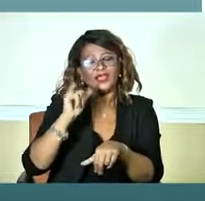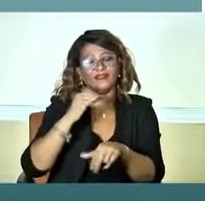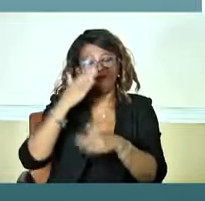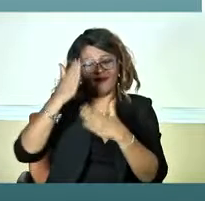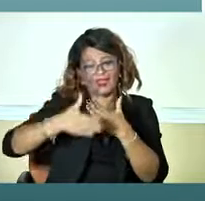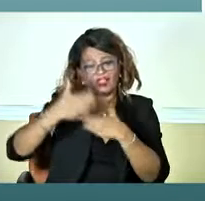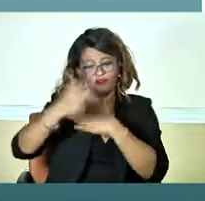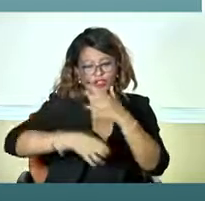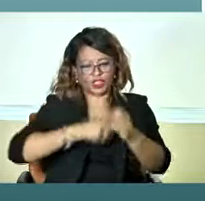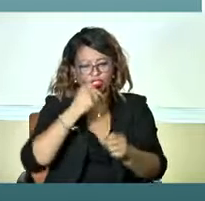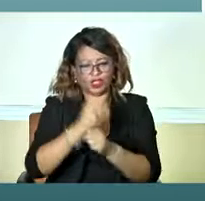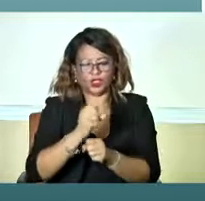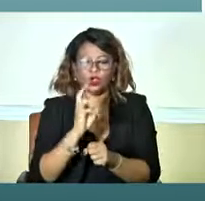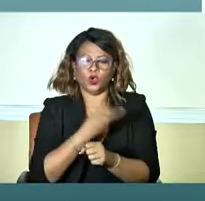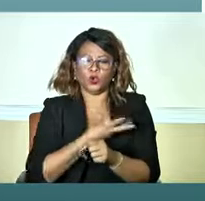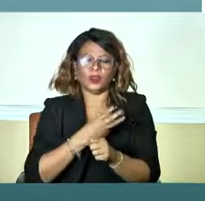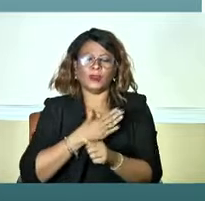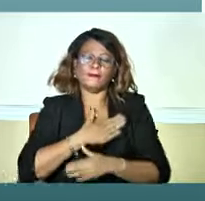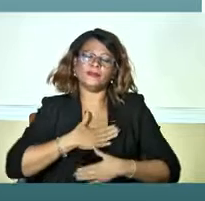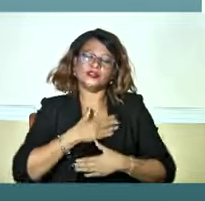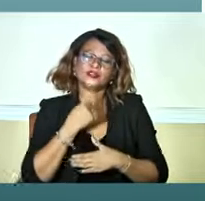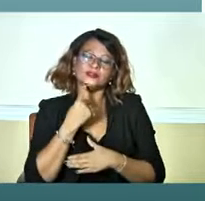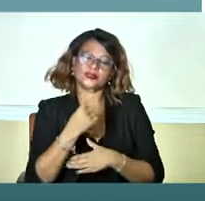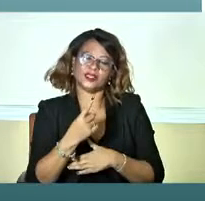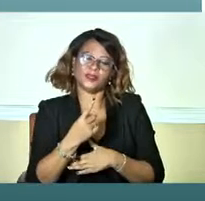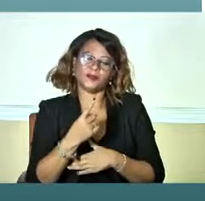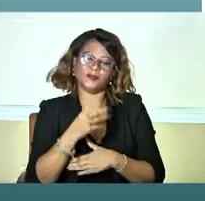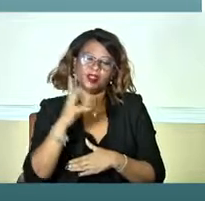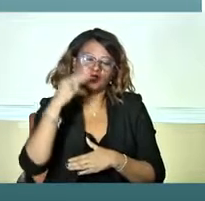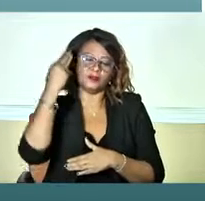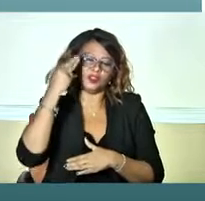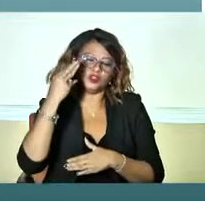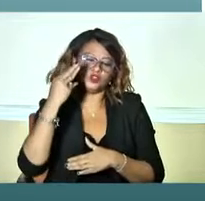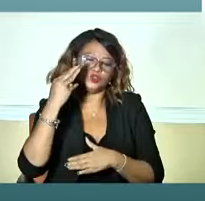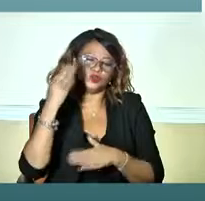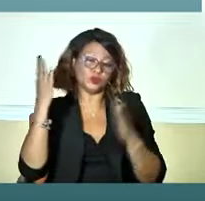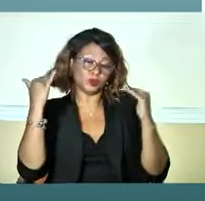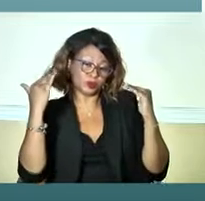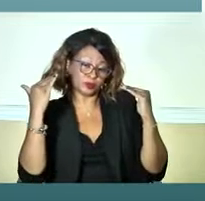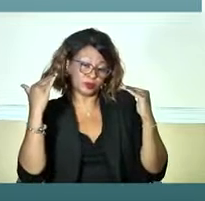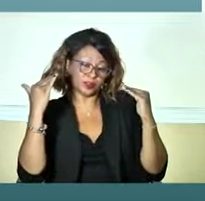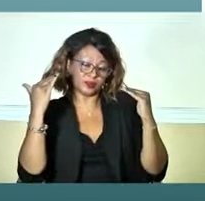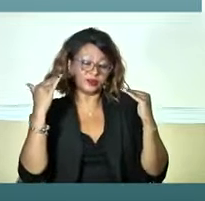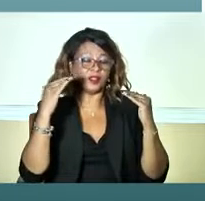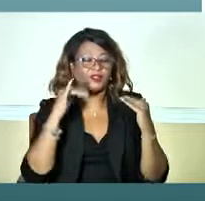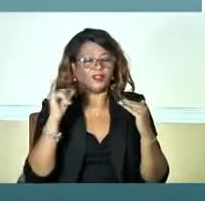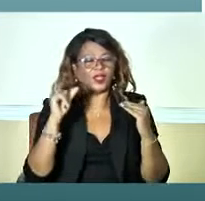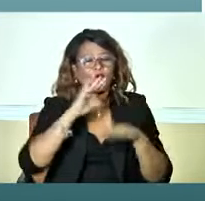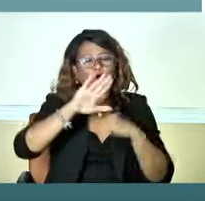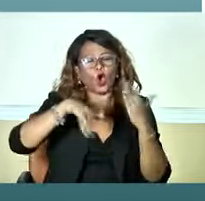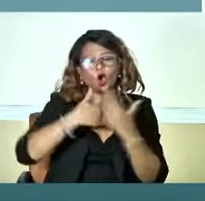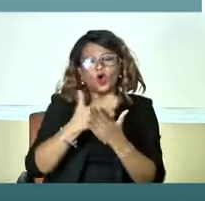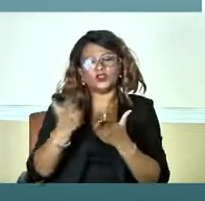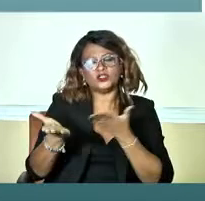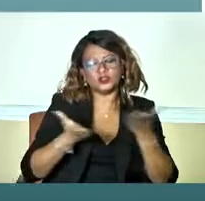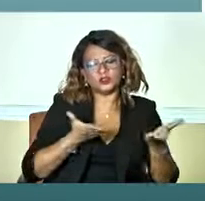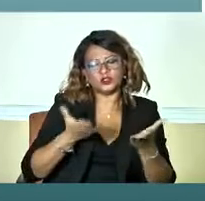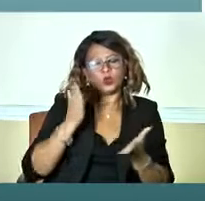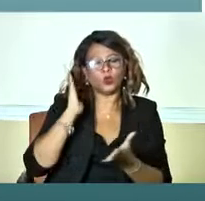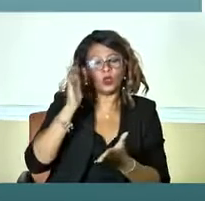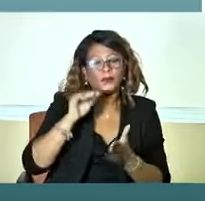year, we are pleased to say the ministry anticipates that all services will